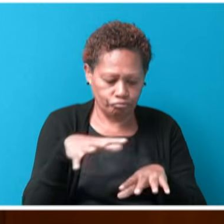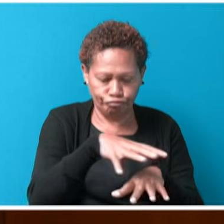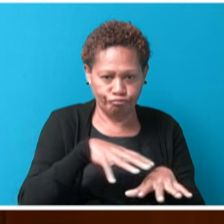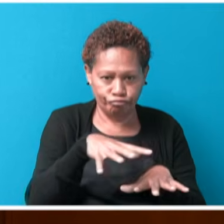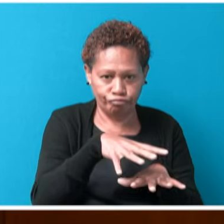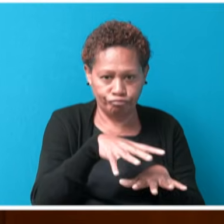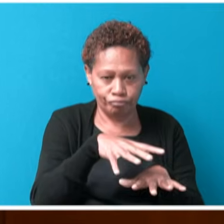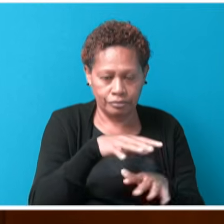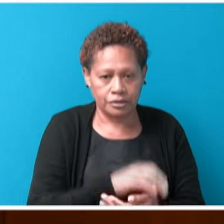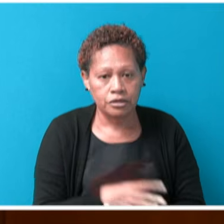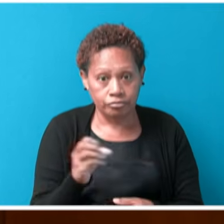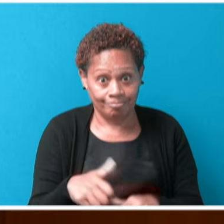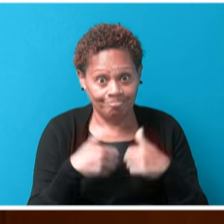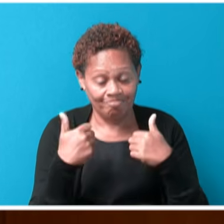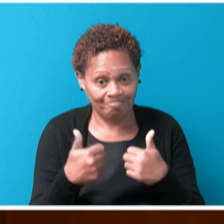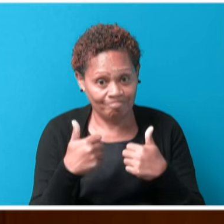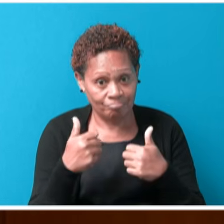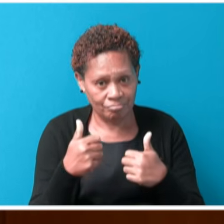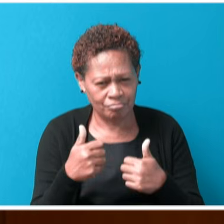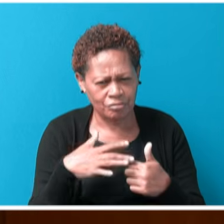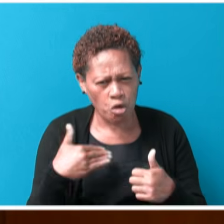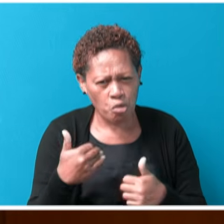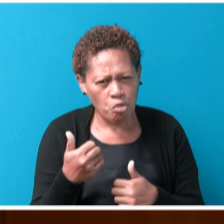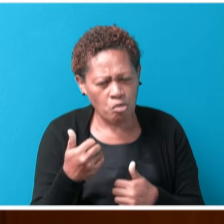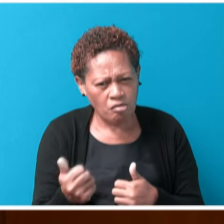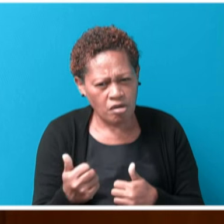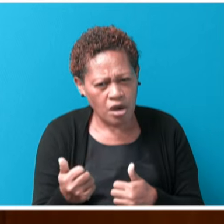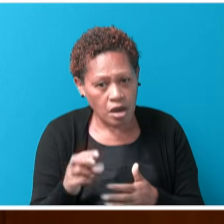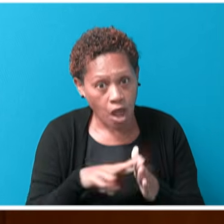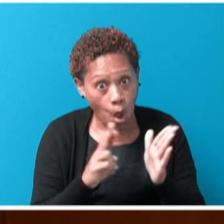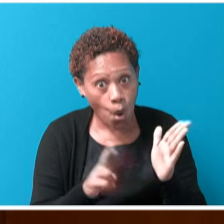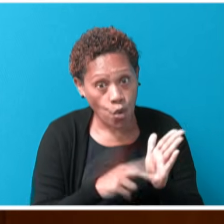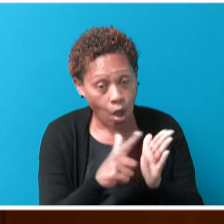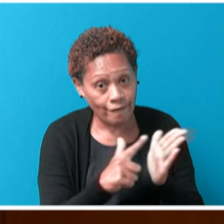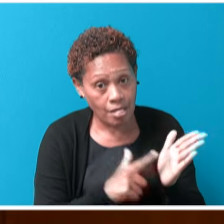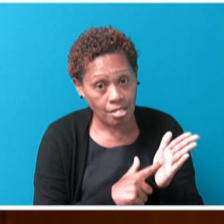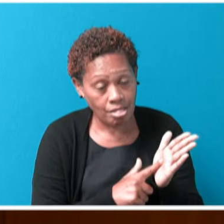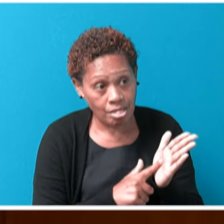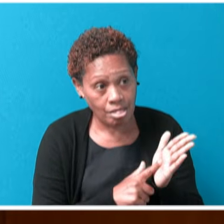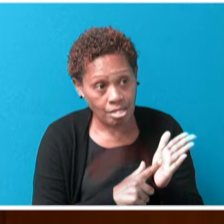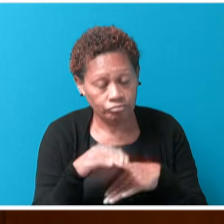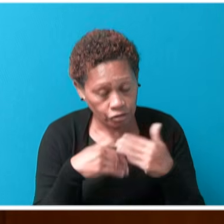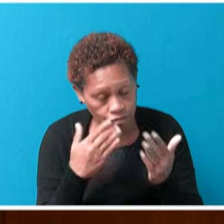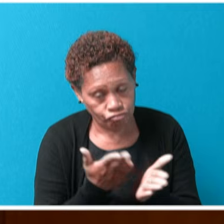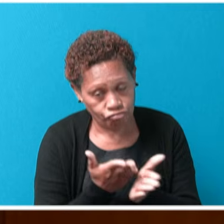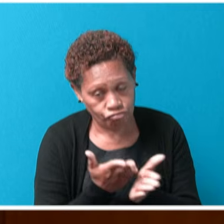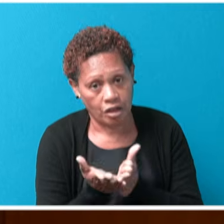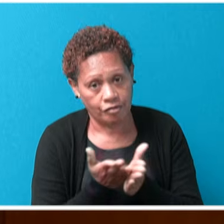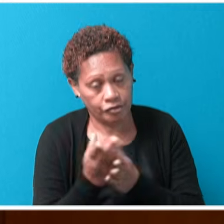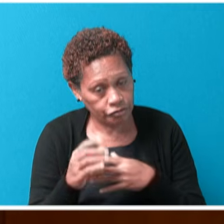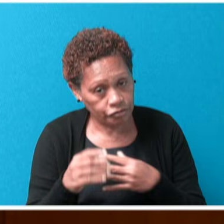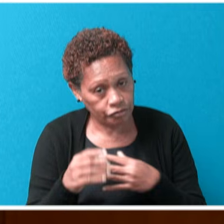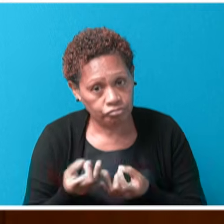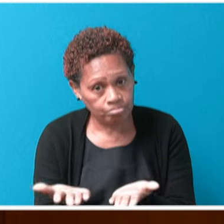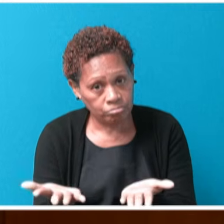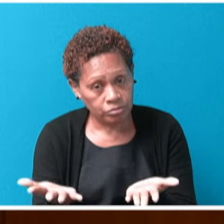good governance, transparency, accountability, and rule of law; and fifth, improved service delivery, measurable impact in